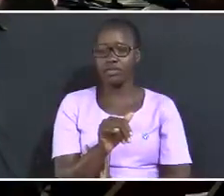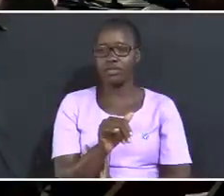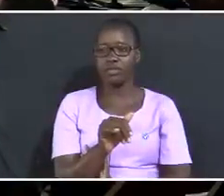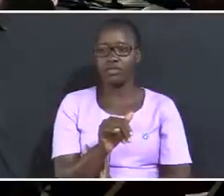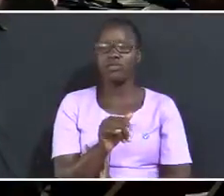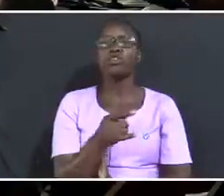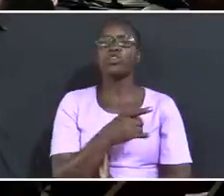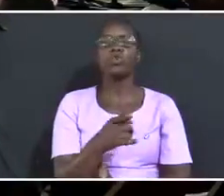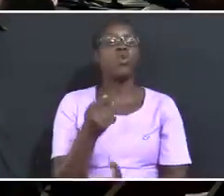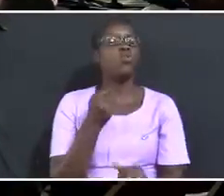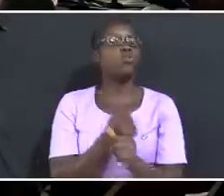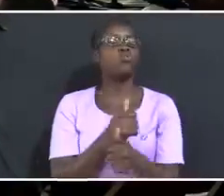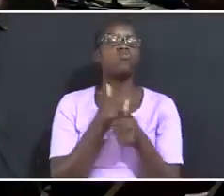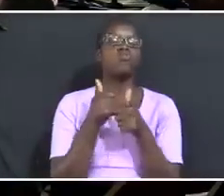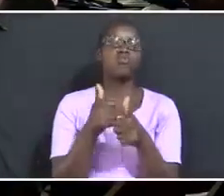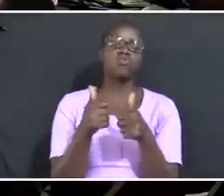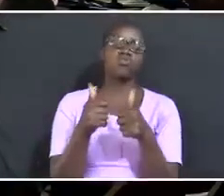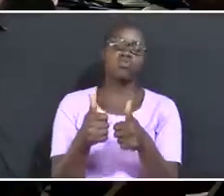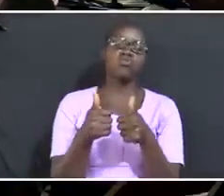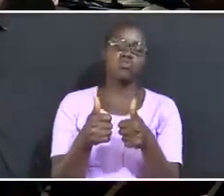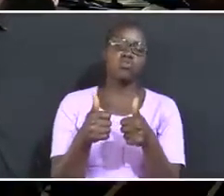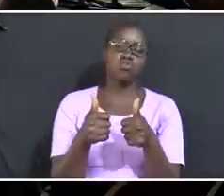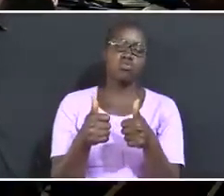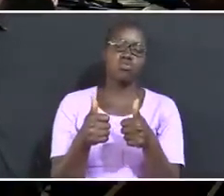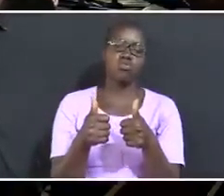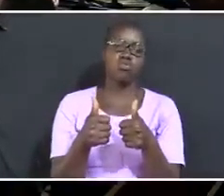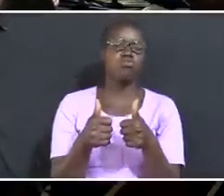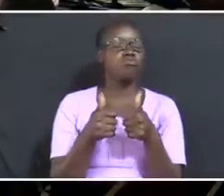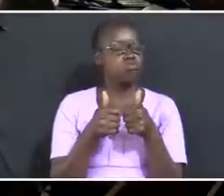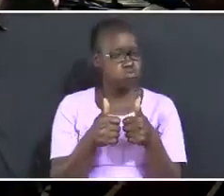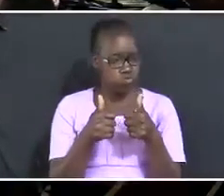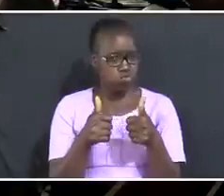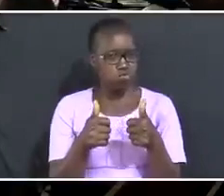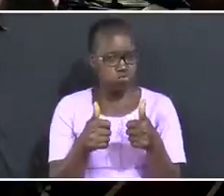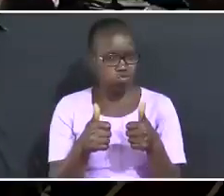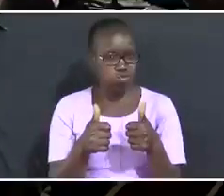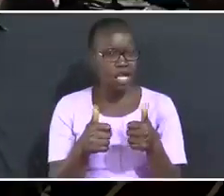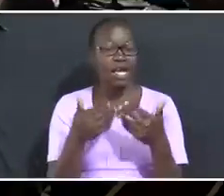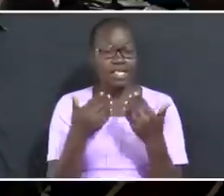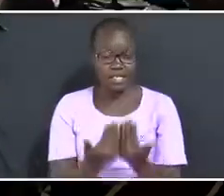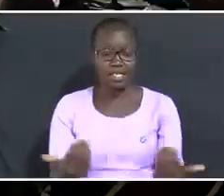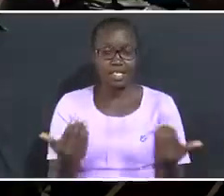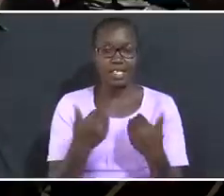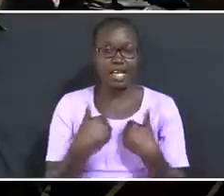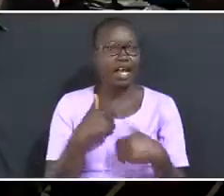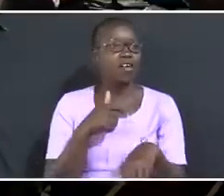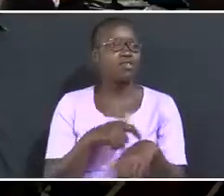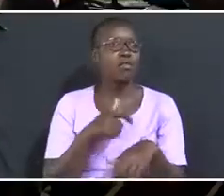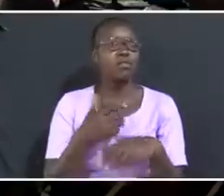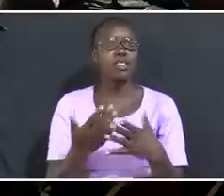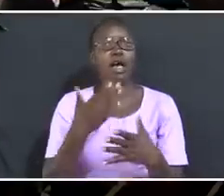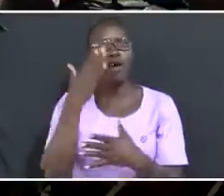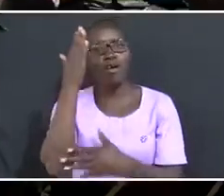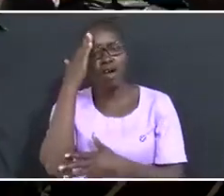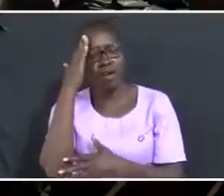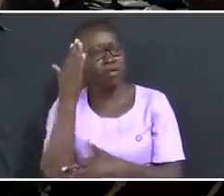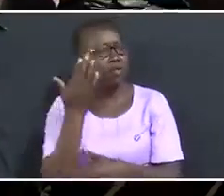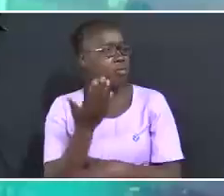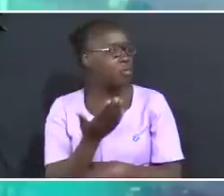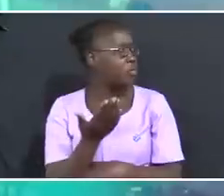you are doing very well for the children and having time. At least I know in this